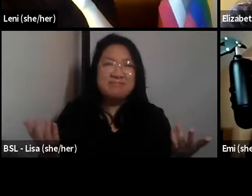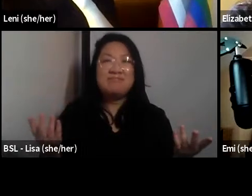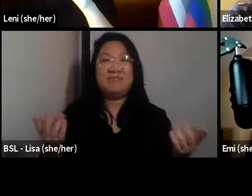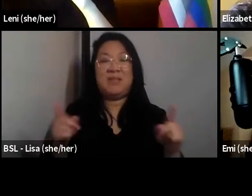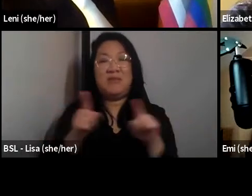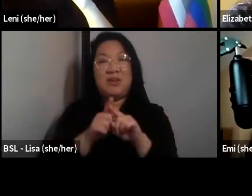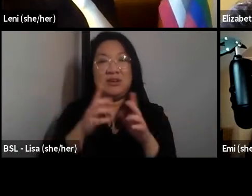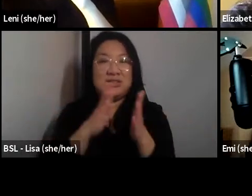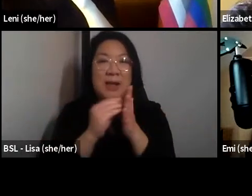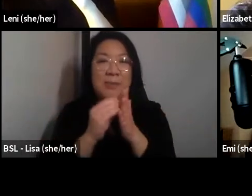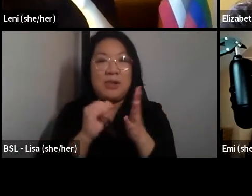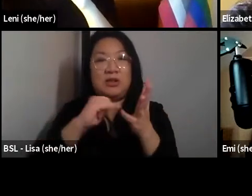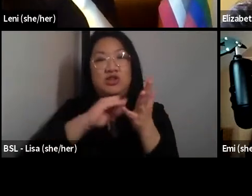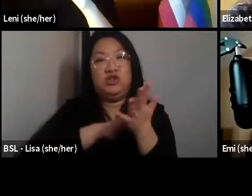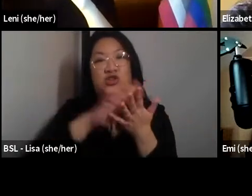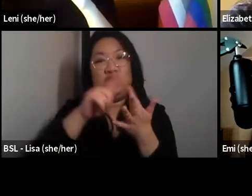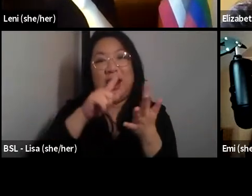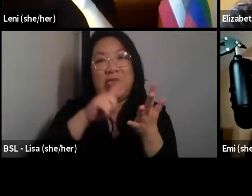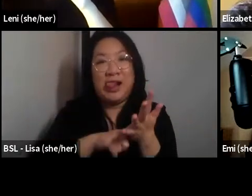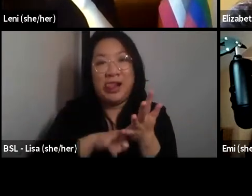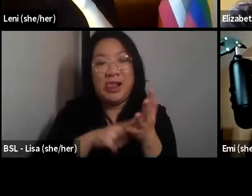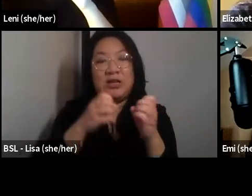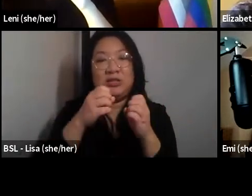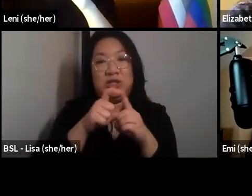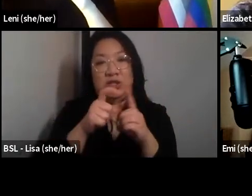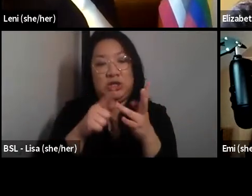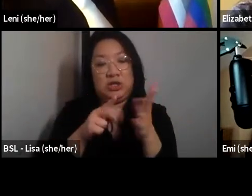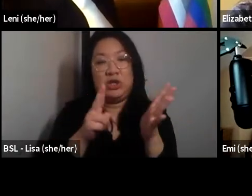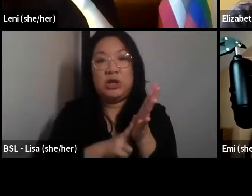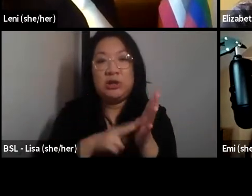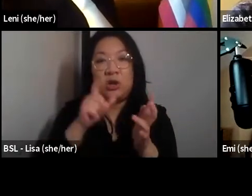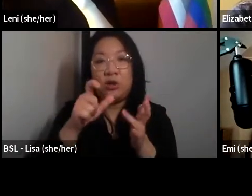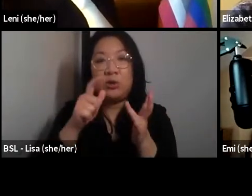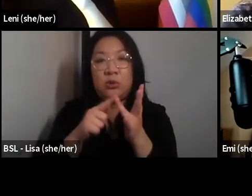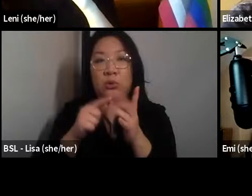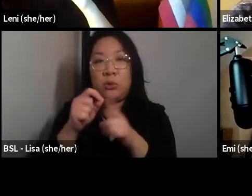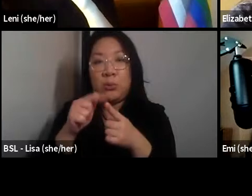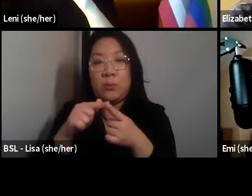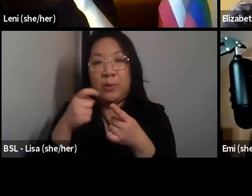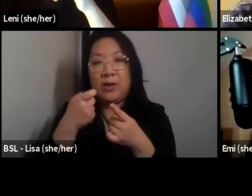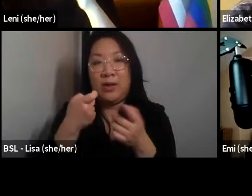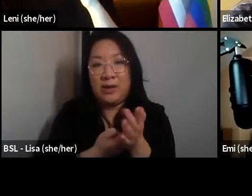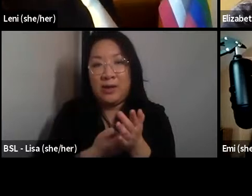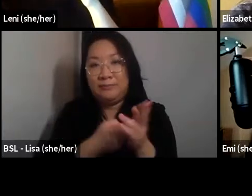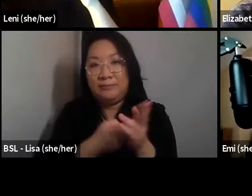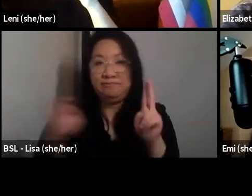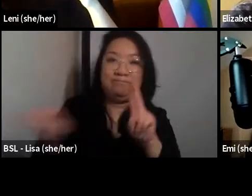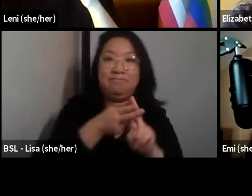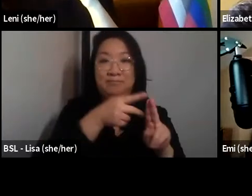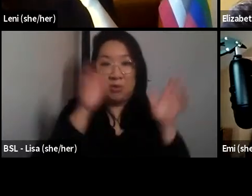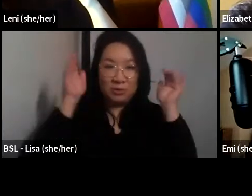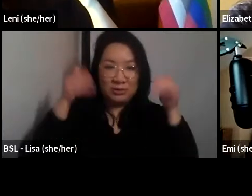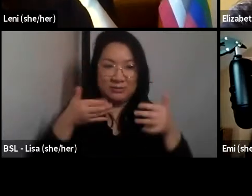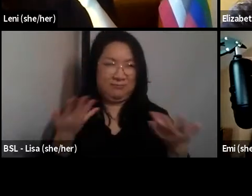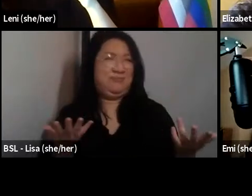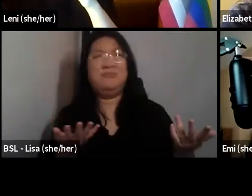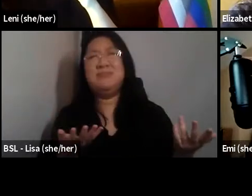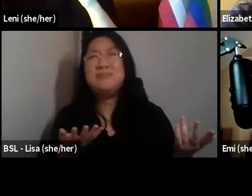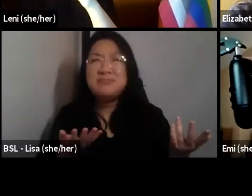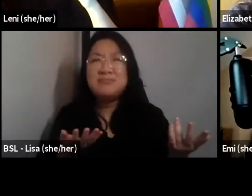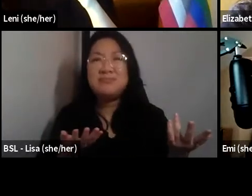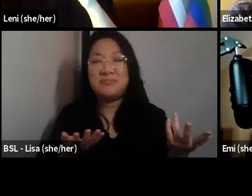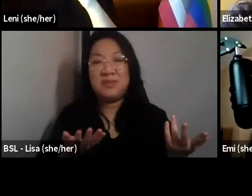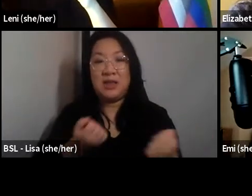Cooper of all this, like, oh my god, like it's just so frustrating when it's like that's not what it's like at all. Like, you know,